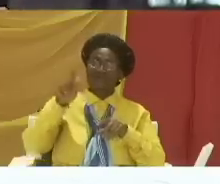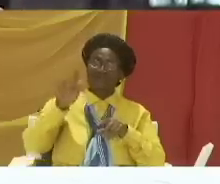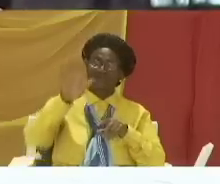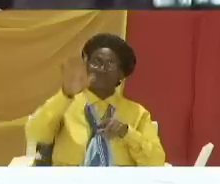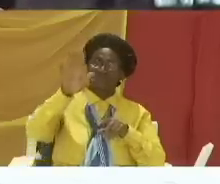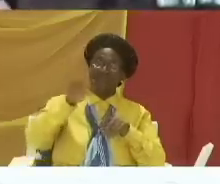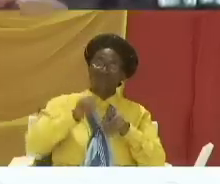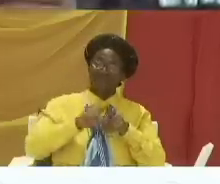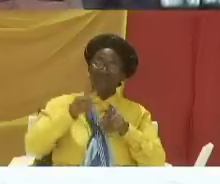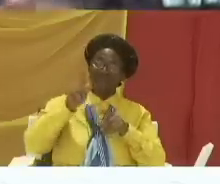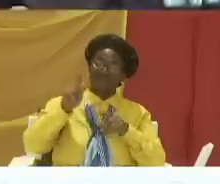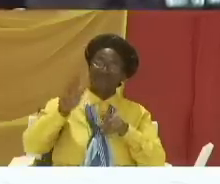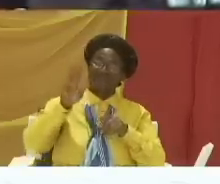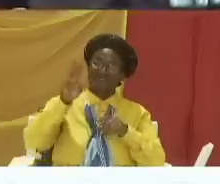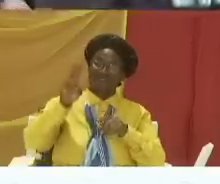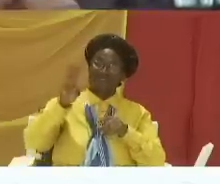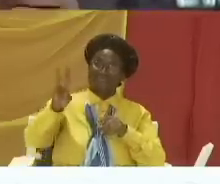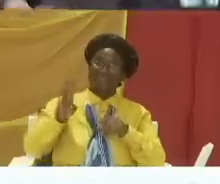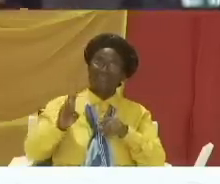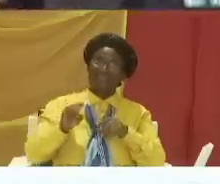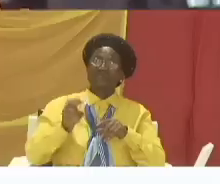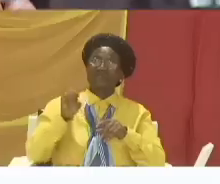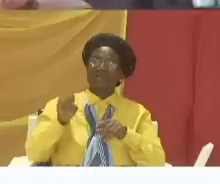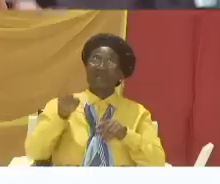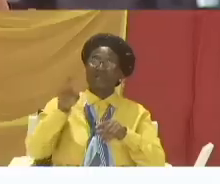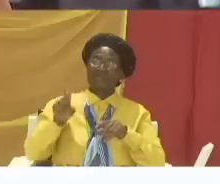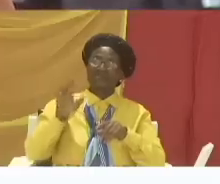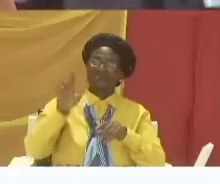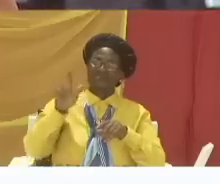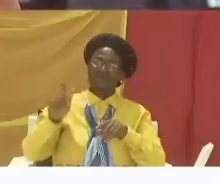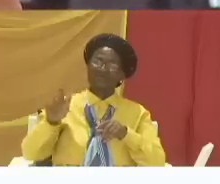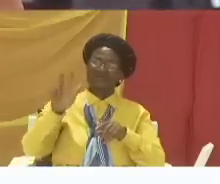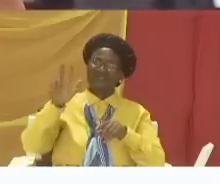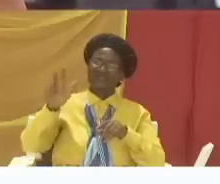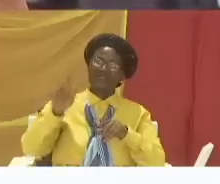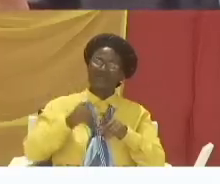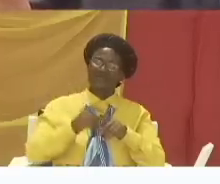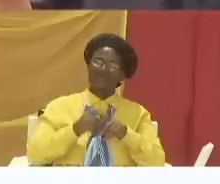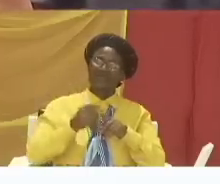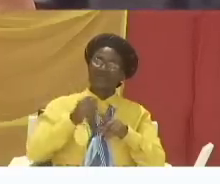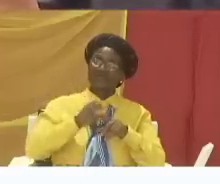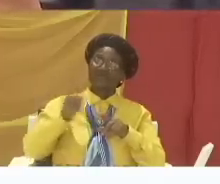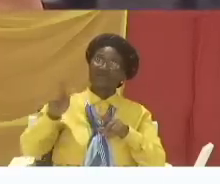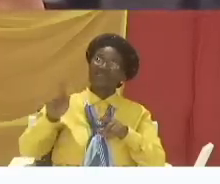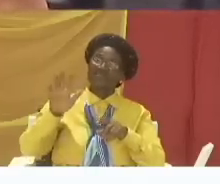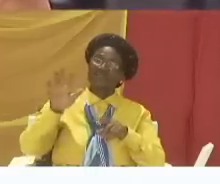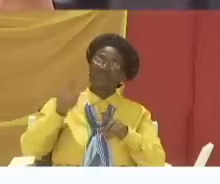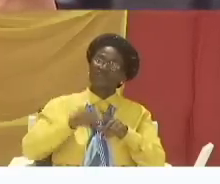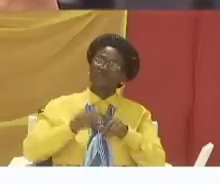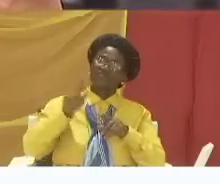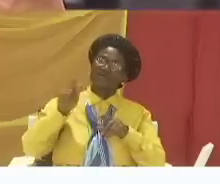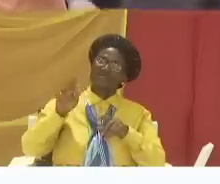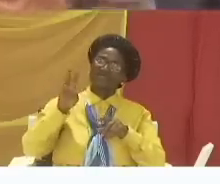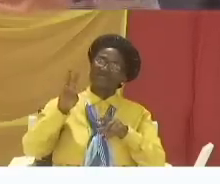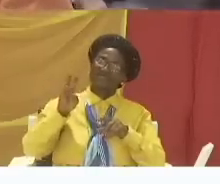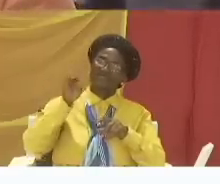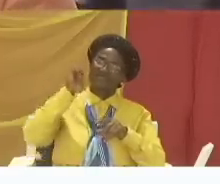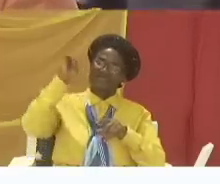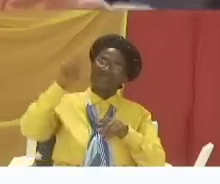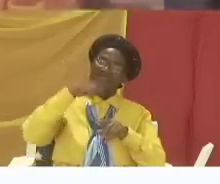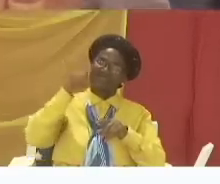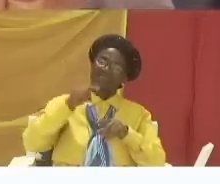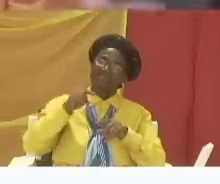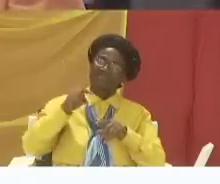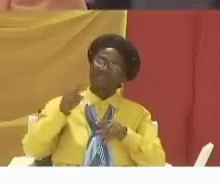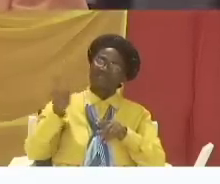23:6, Exodus 23 from verse 25 to 26, he says, you will serve